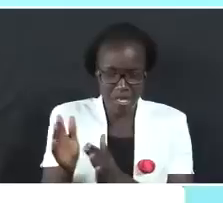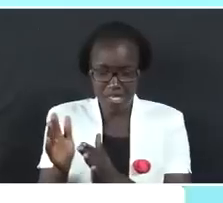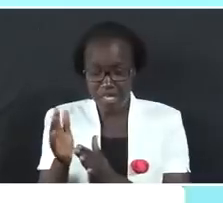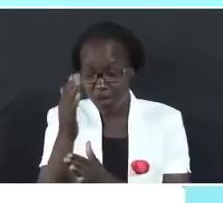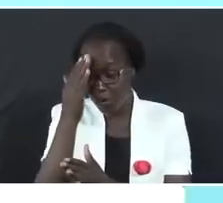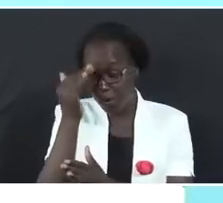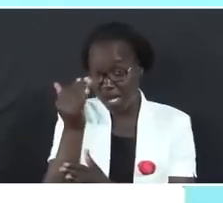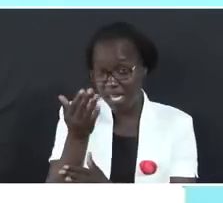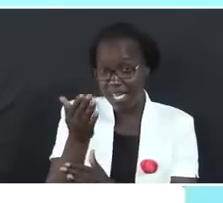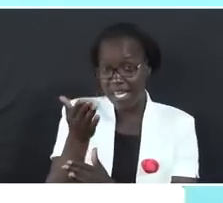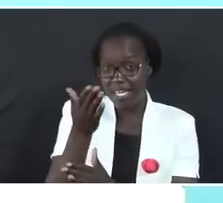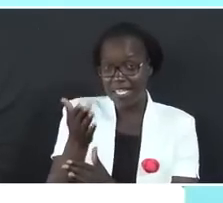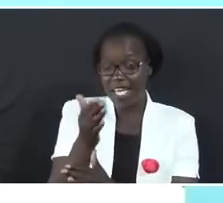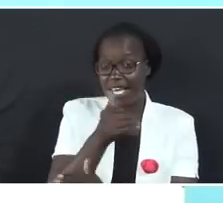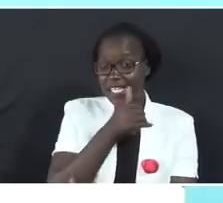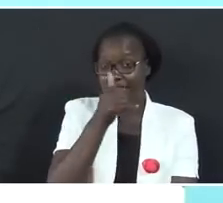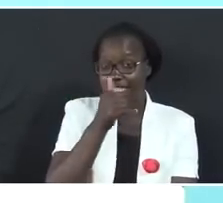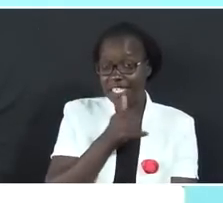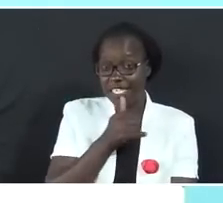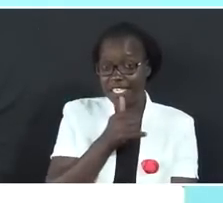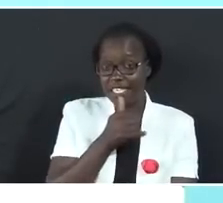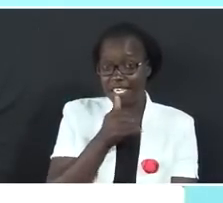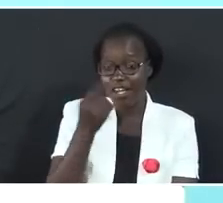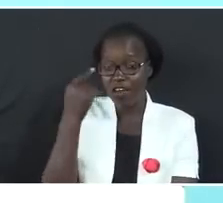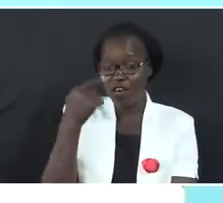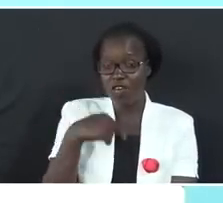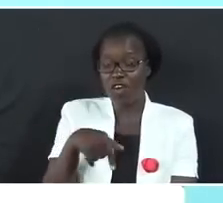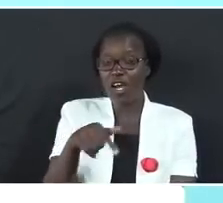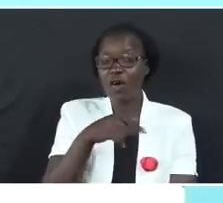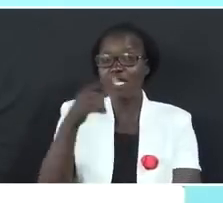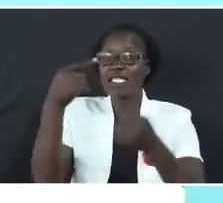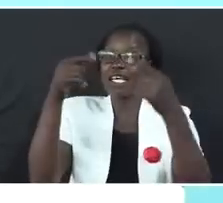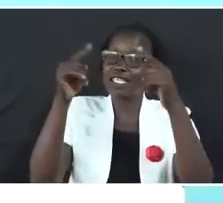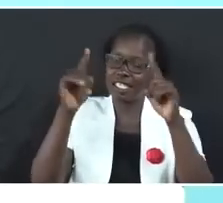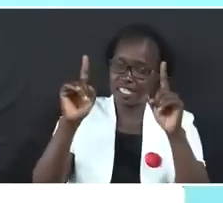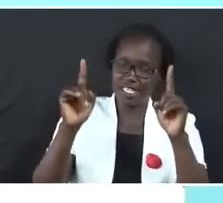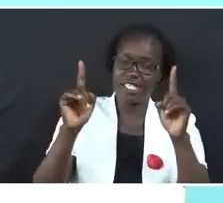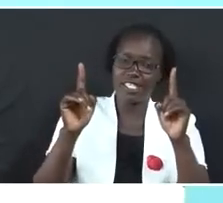Because therein lies the secret of our success.